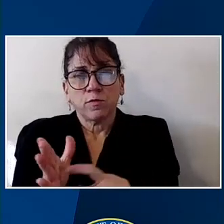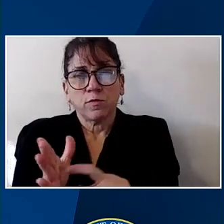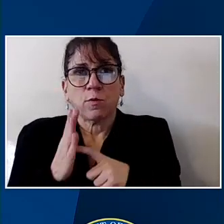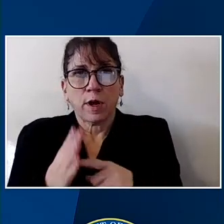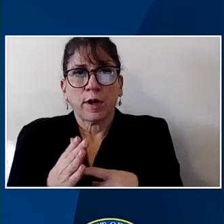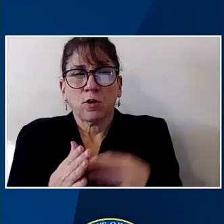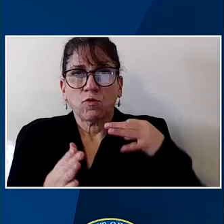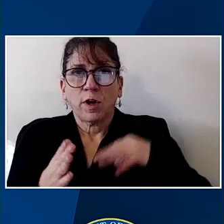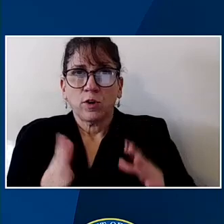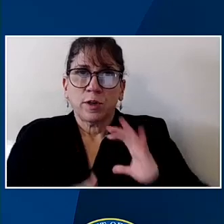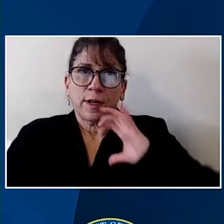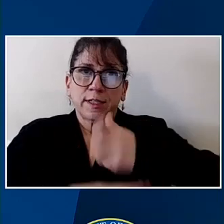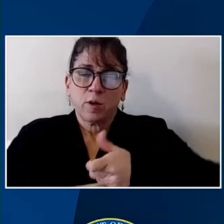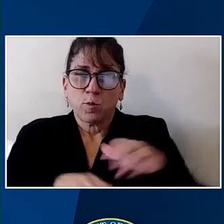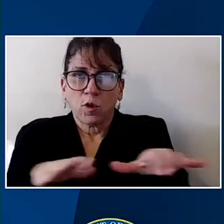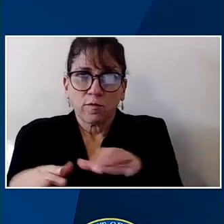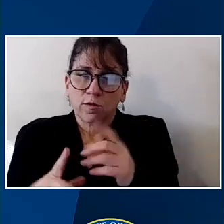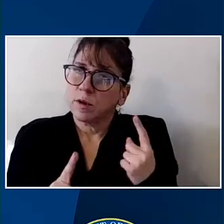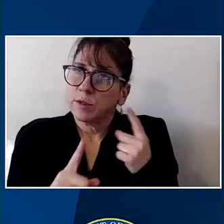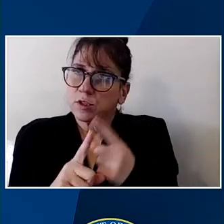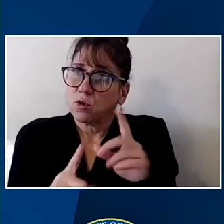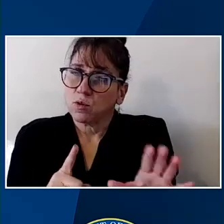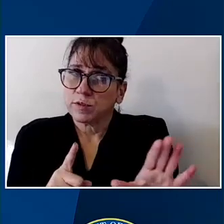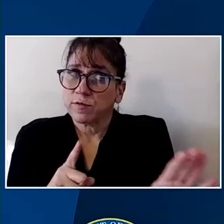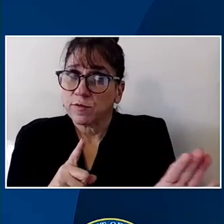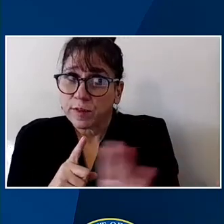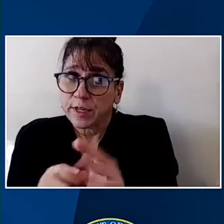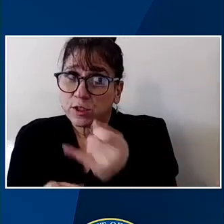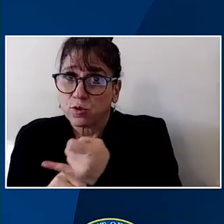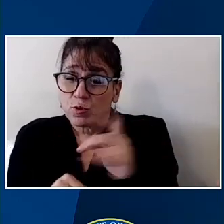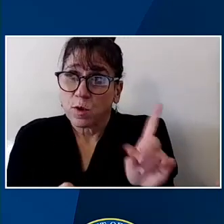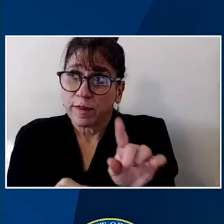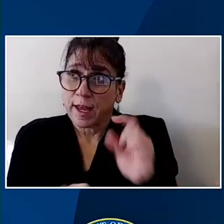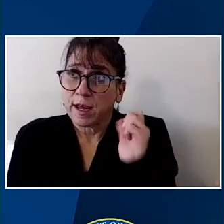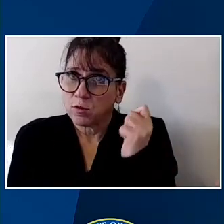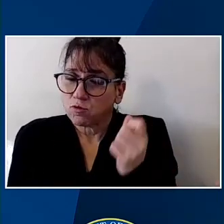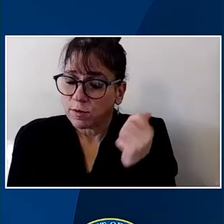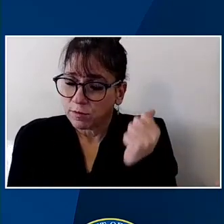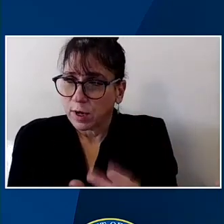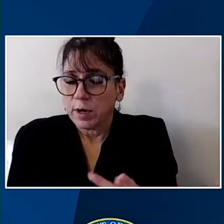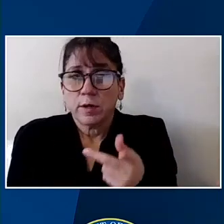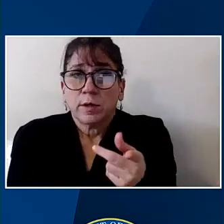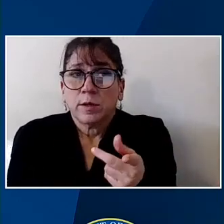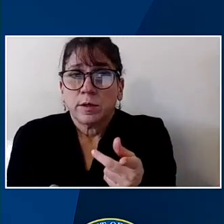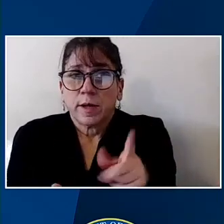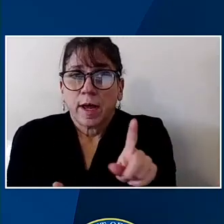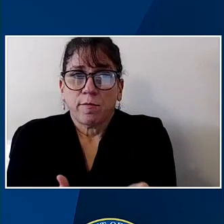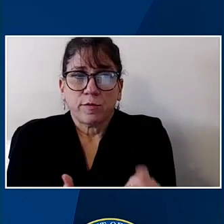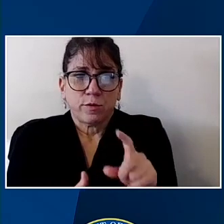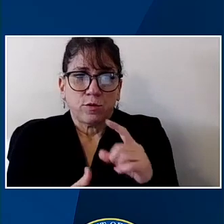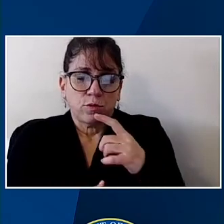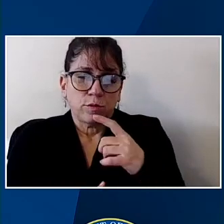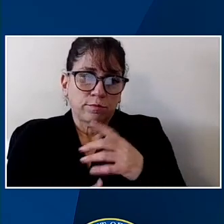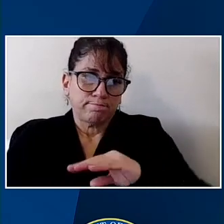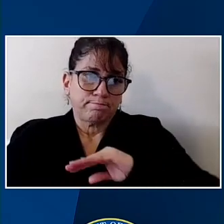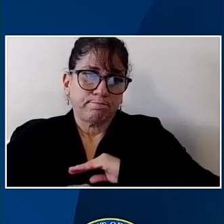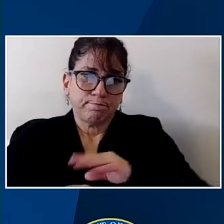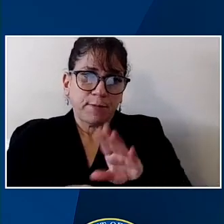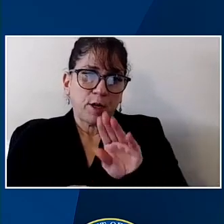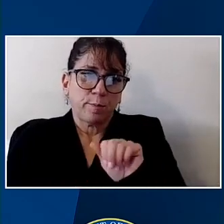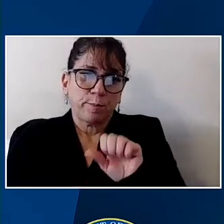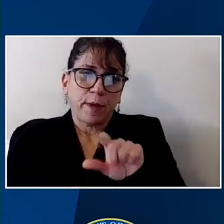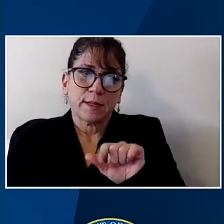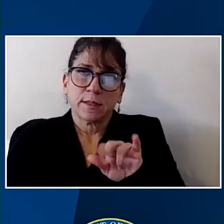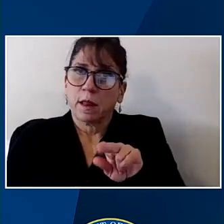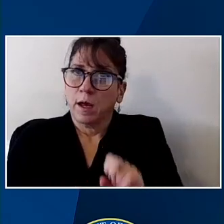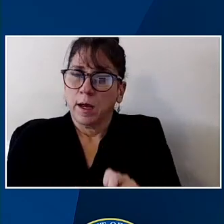performance goals for the institutions that they accredit. To remain in good standing, institutions would have to meet baseline benchmarks for achievement.